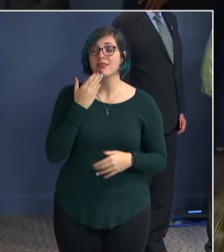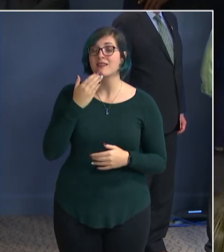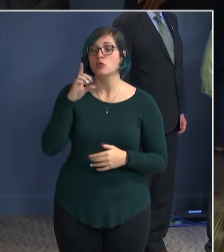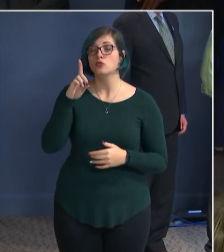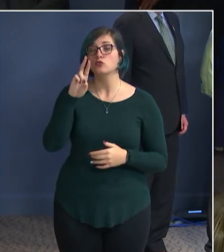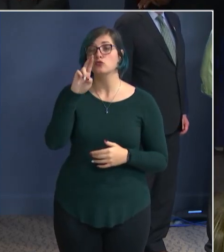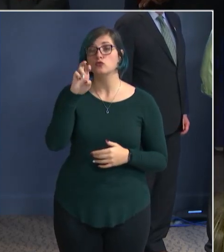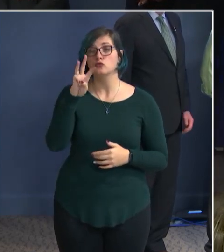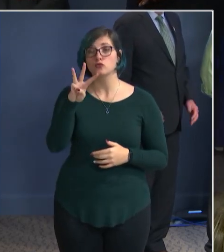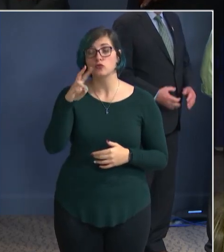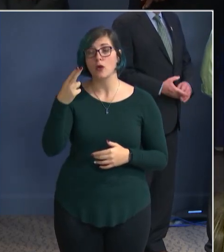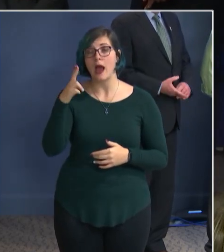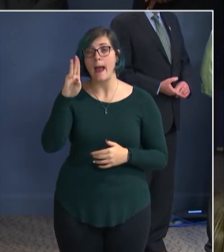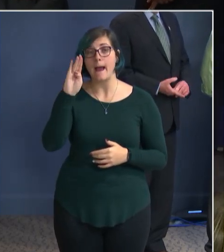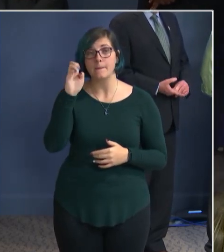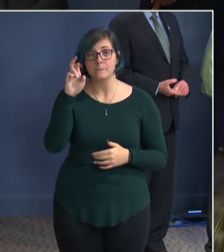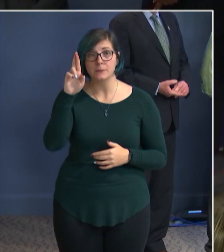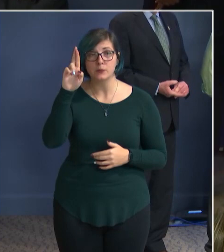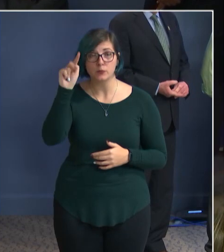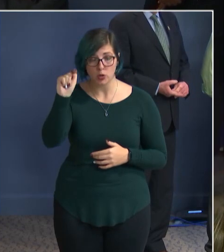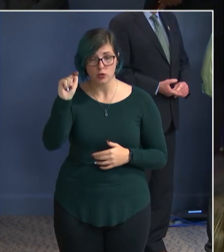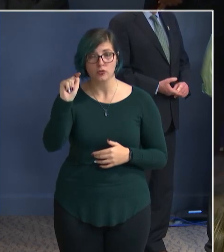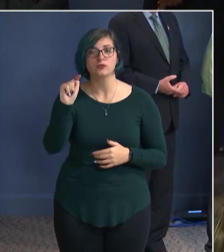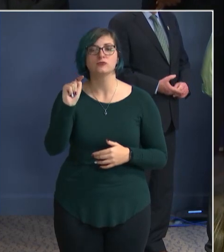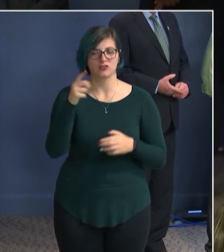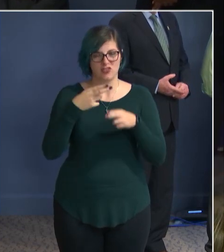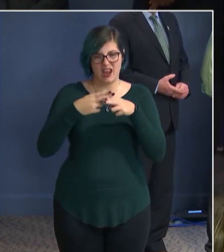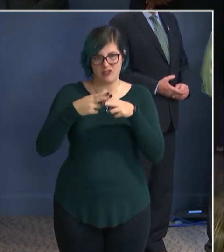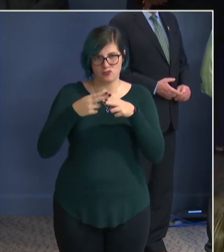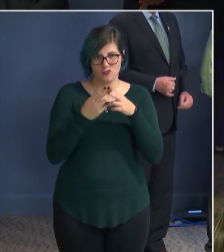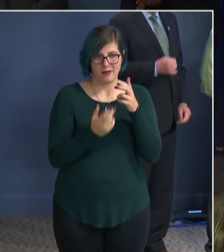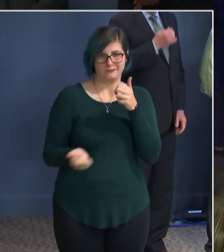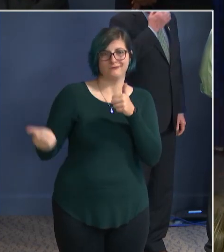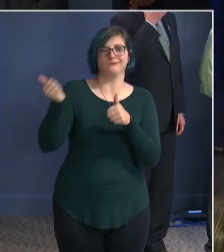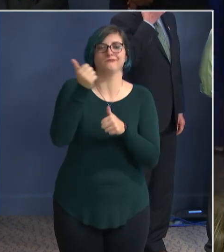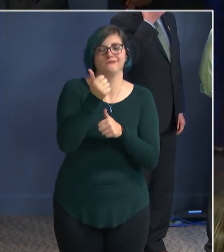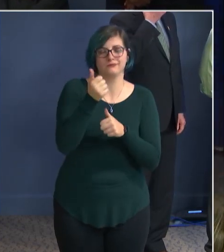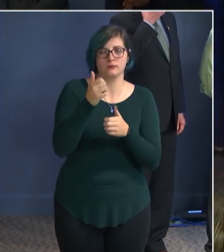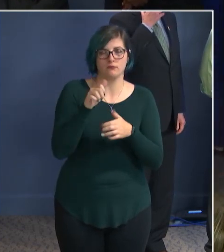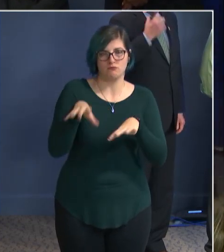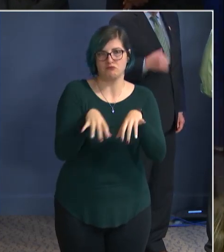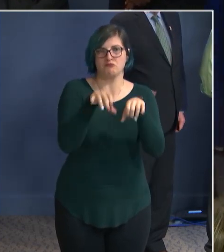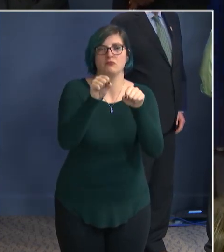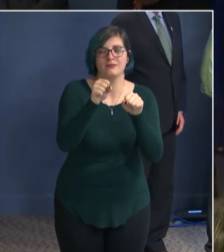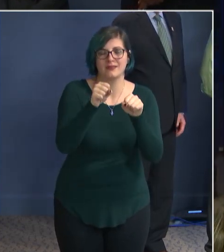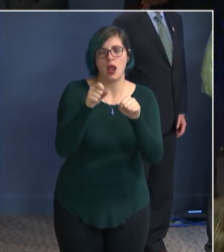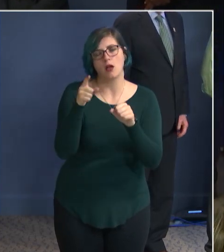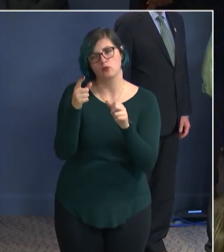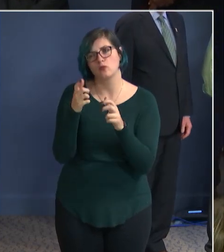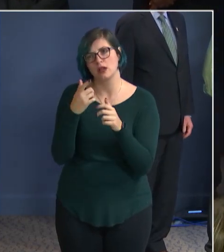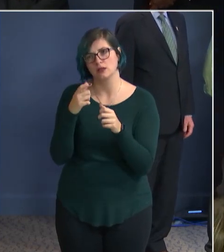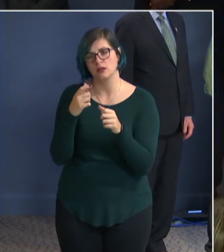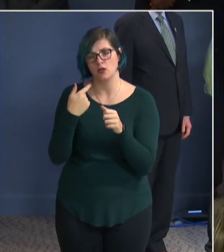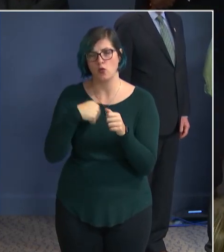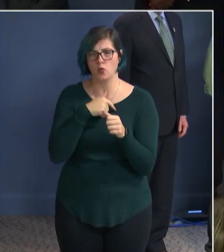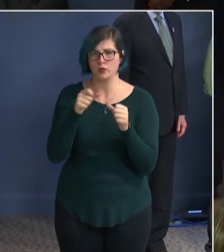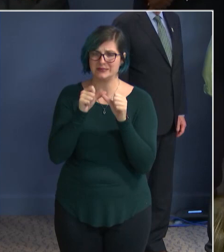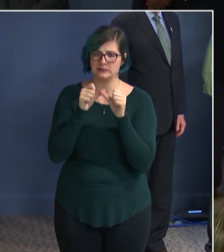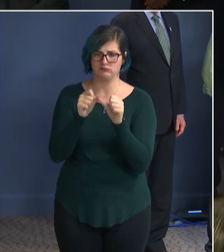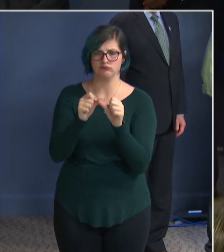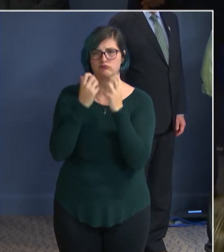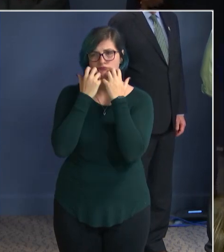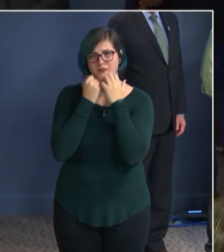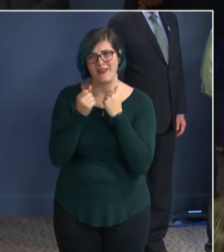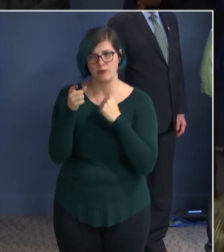in an interim capacity at DHCD, and he continues to be a valued member of the Bowser